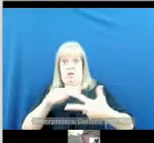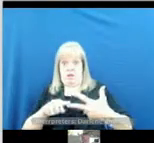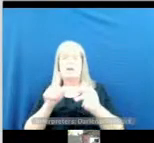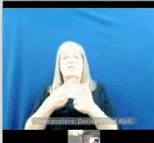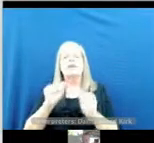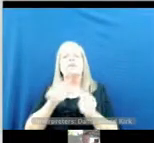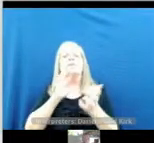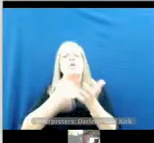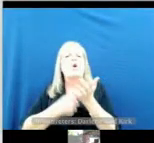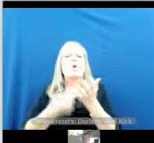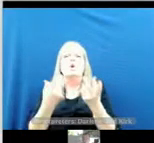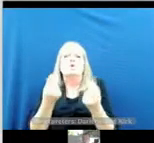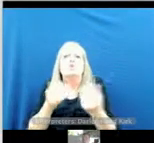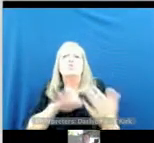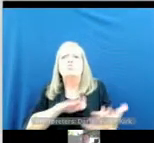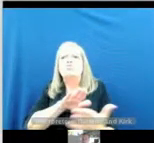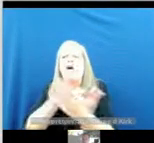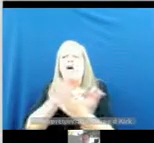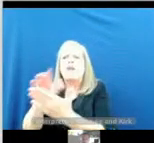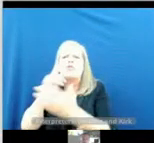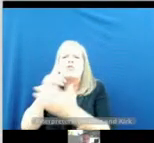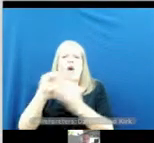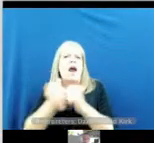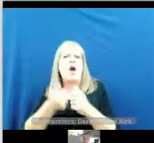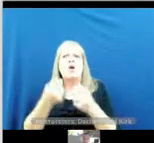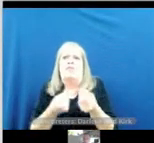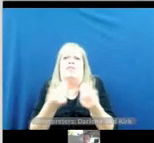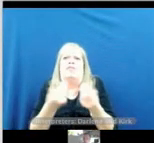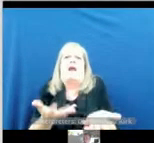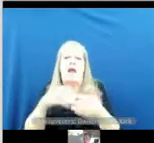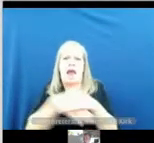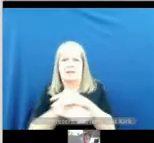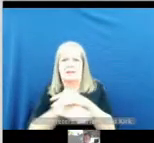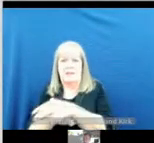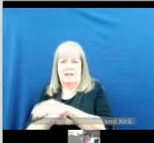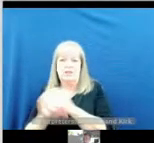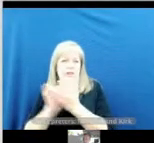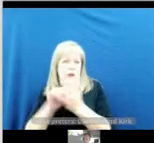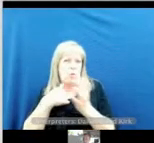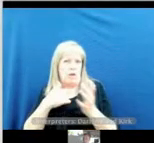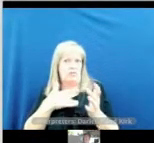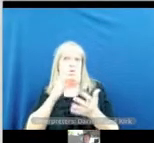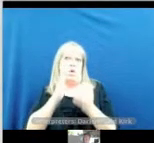just thinking about things categorically. And so then how do we do that?